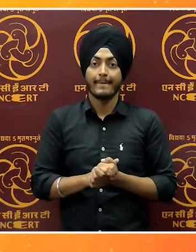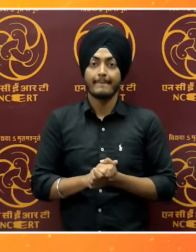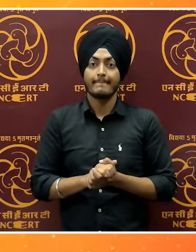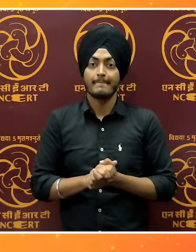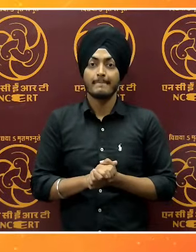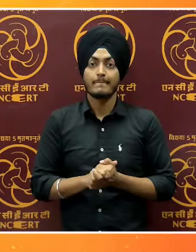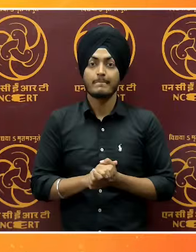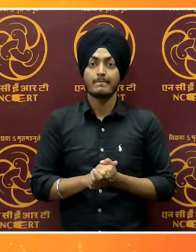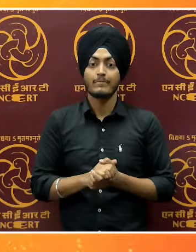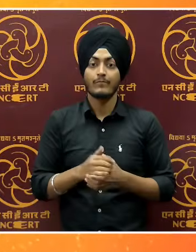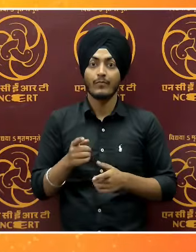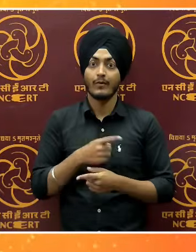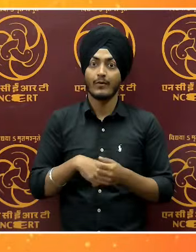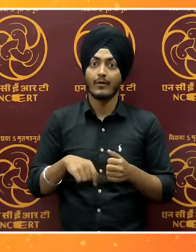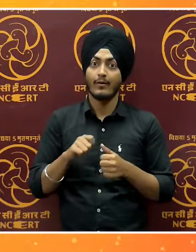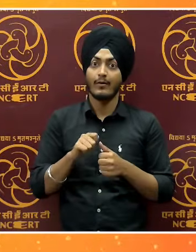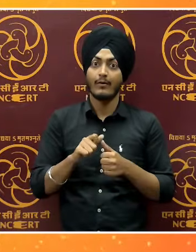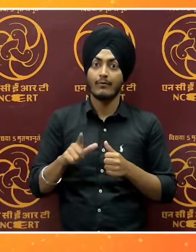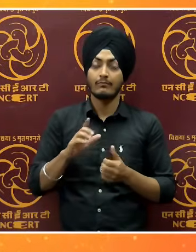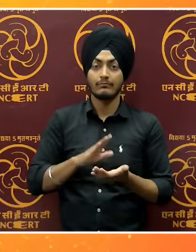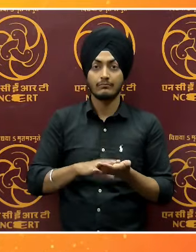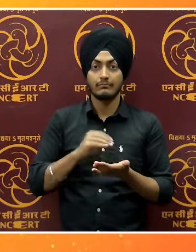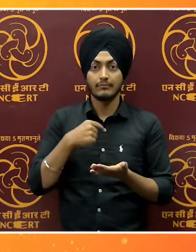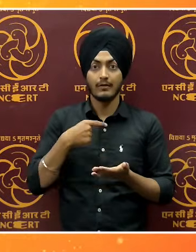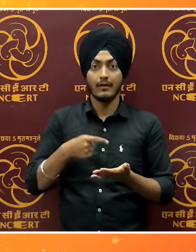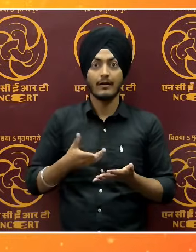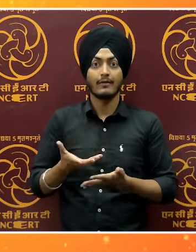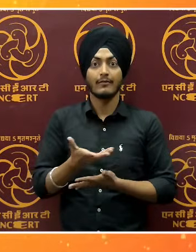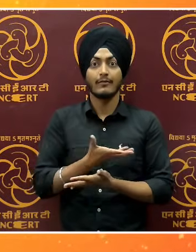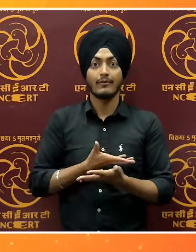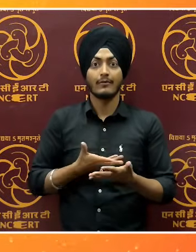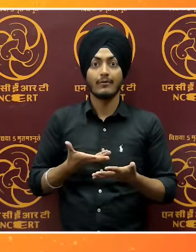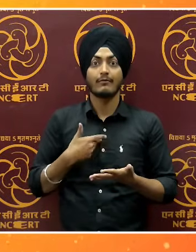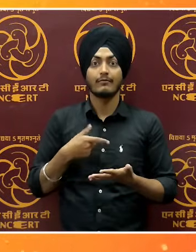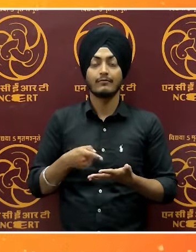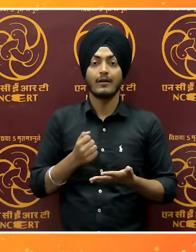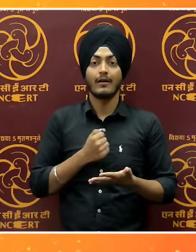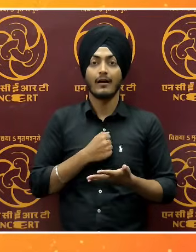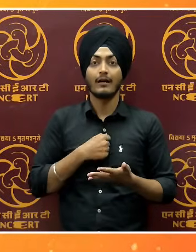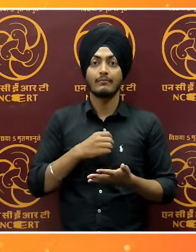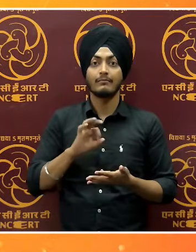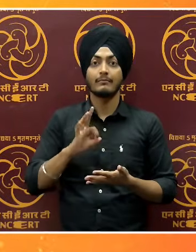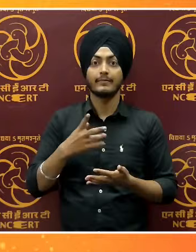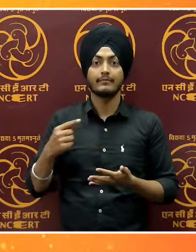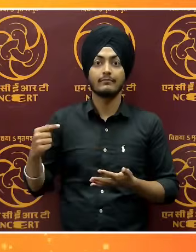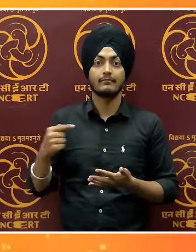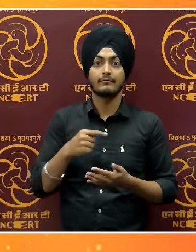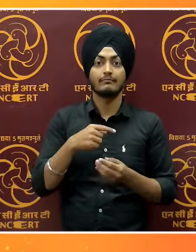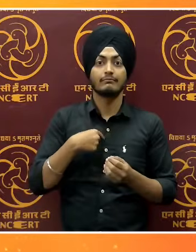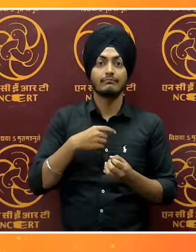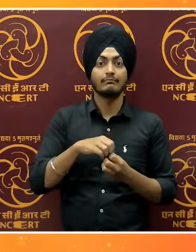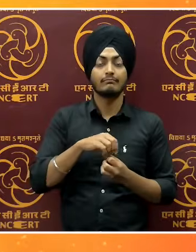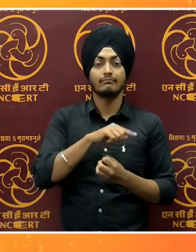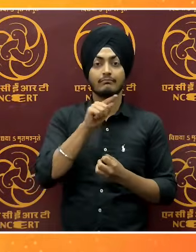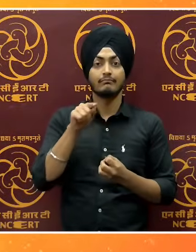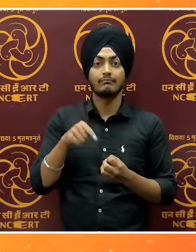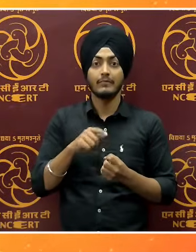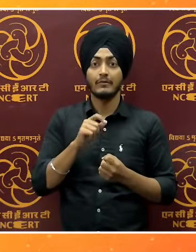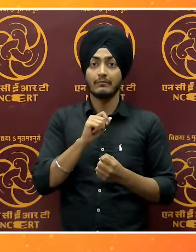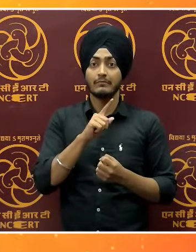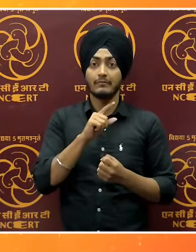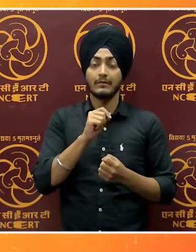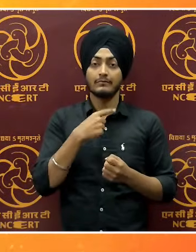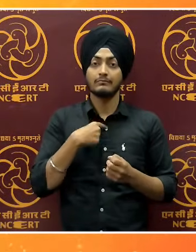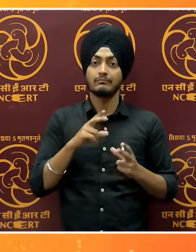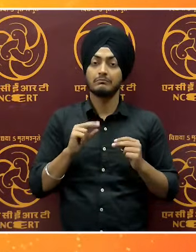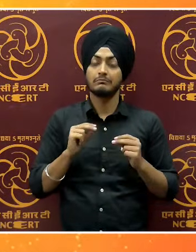So, dear all learners, today we are going to talk on magnetic effects of electric current, and for the same, firstly, sir is going to